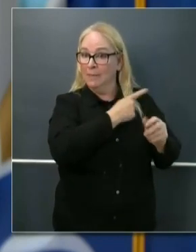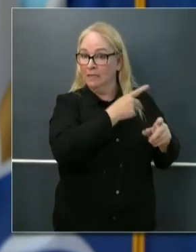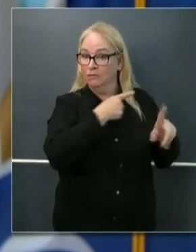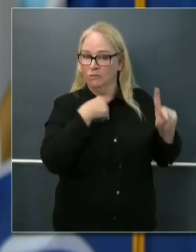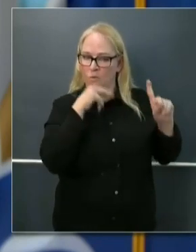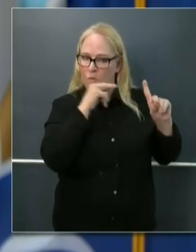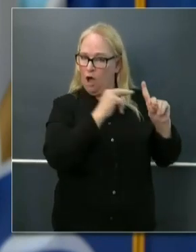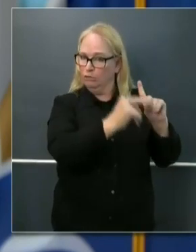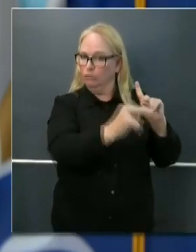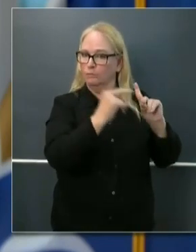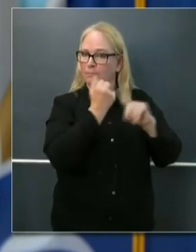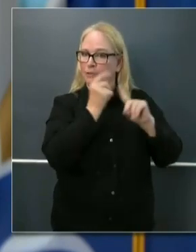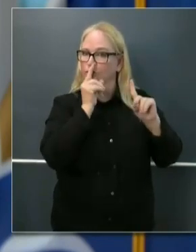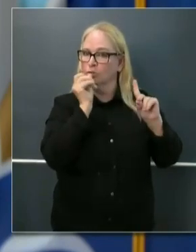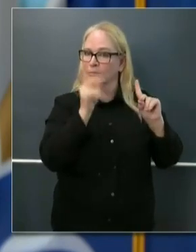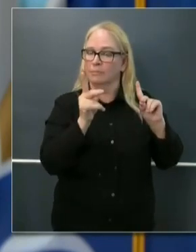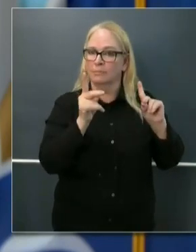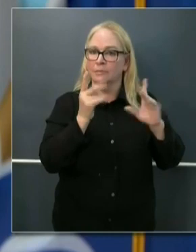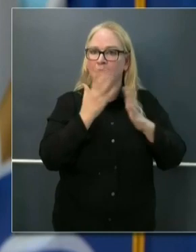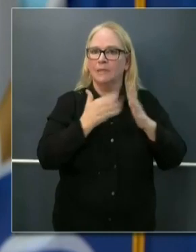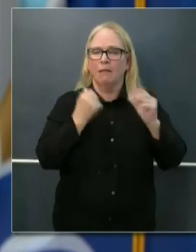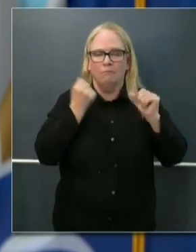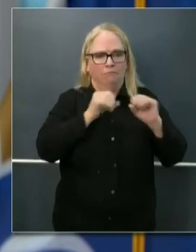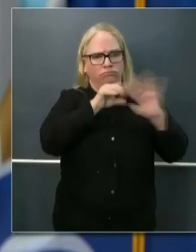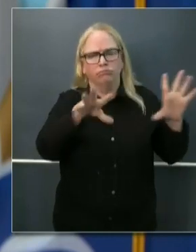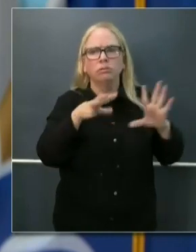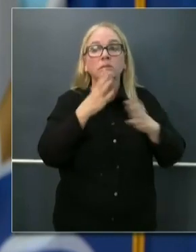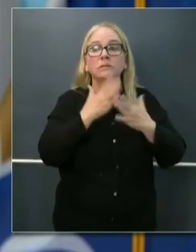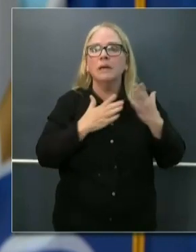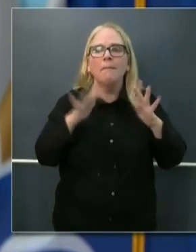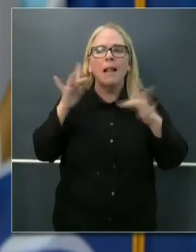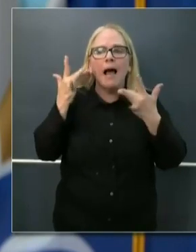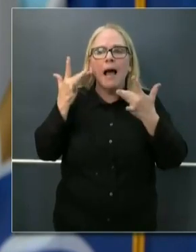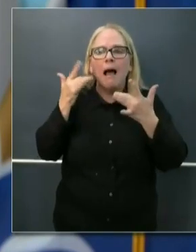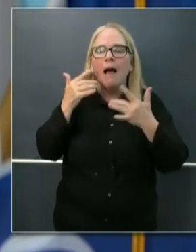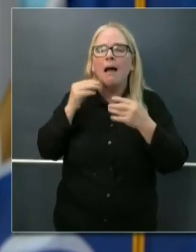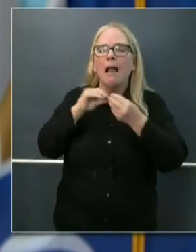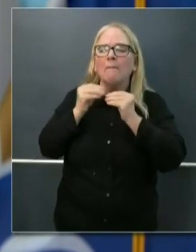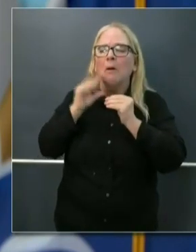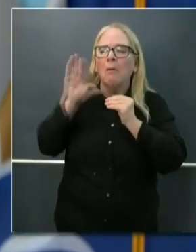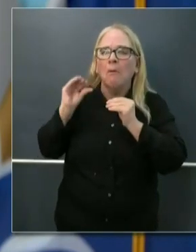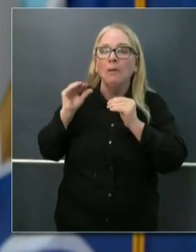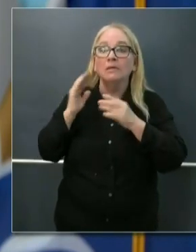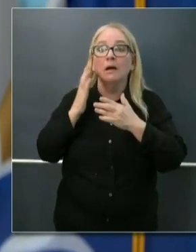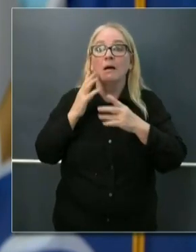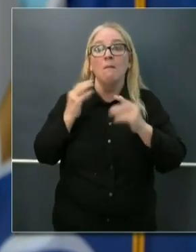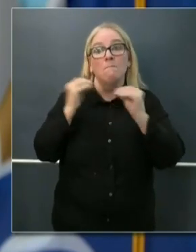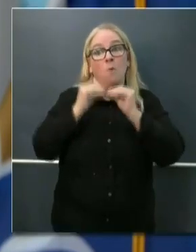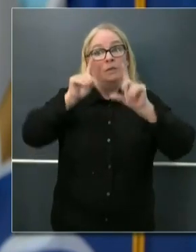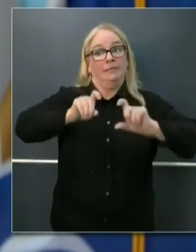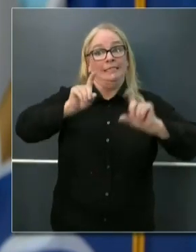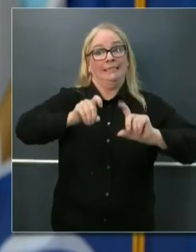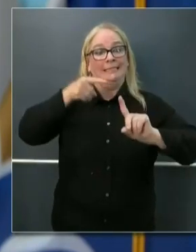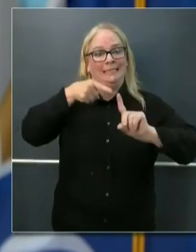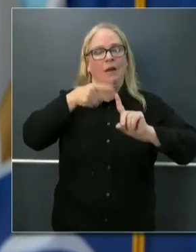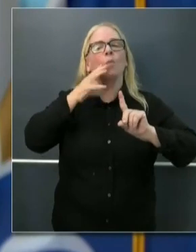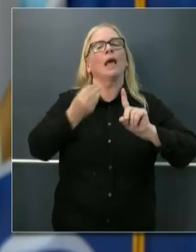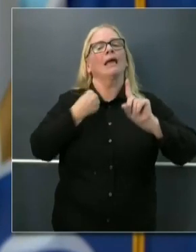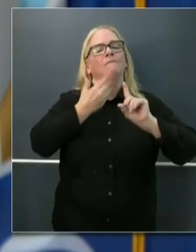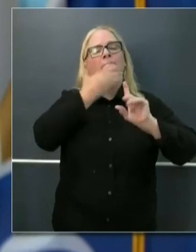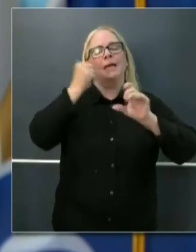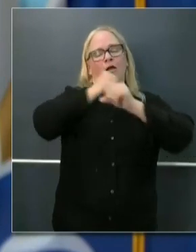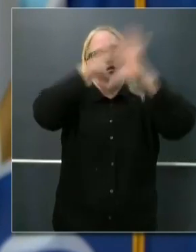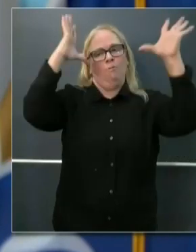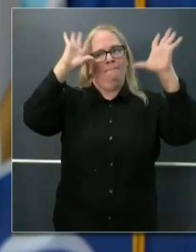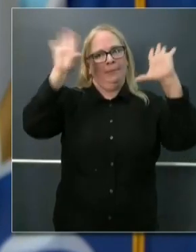very concentrated, some not so much. More testing will provide more clarity, more transparency, and of course